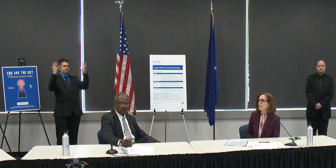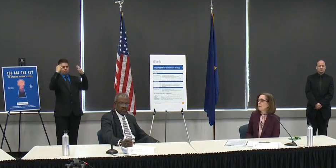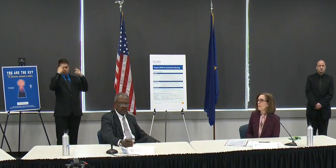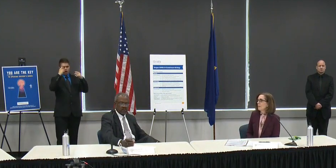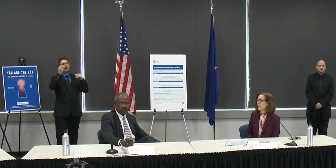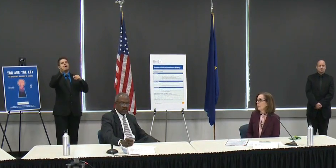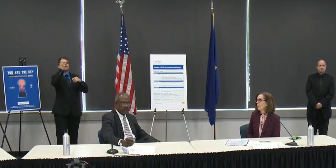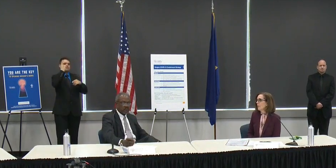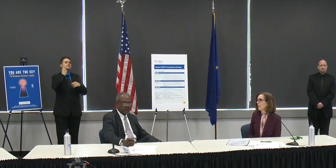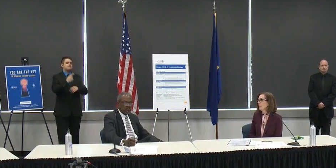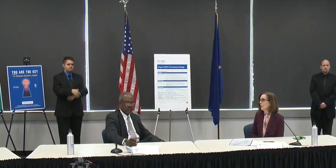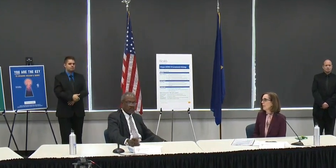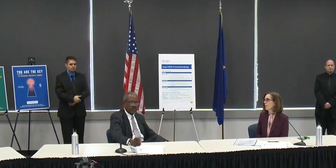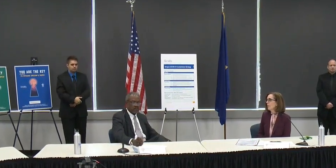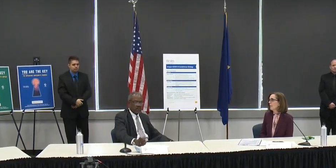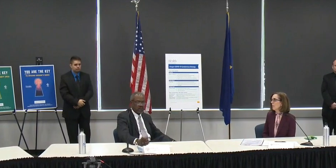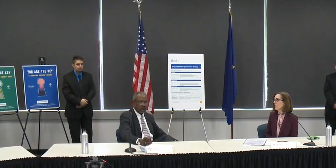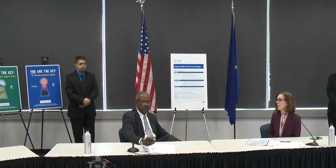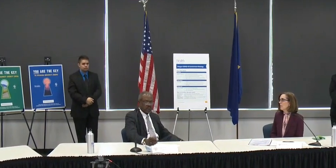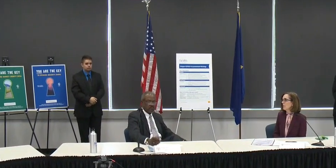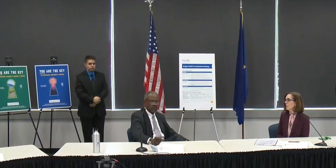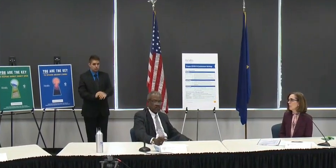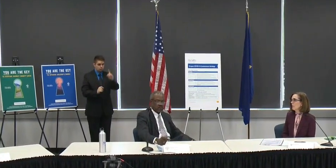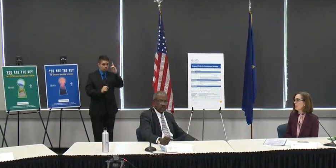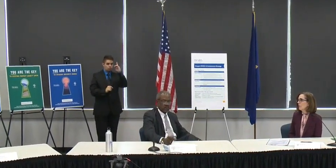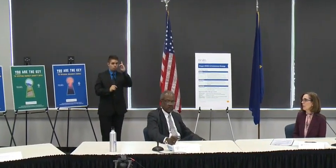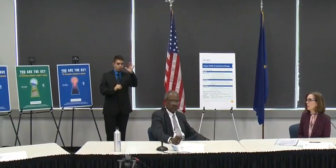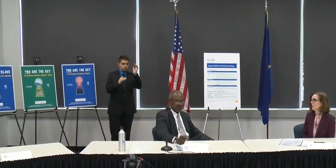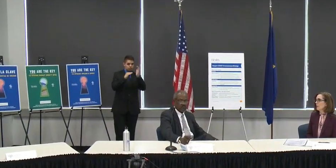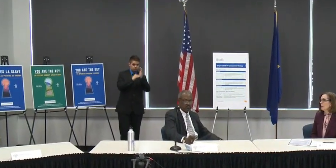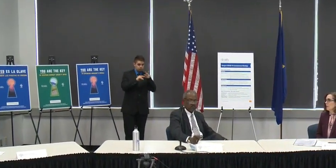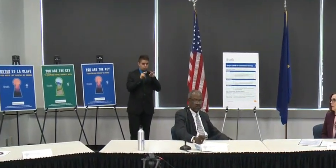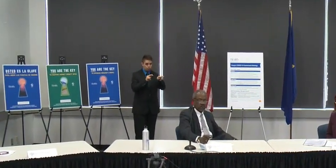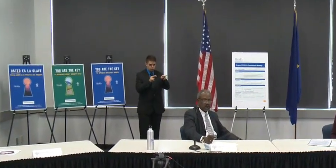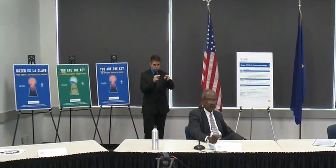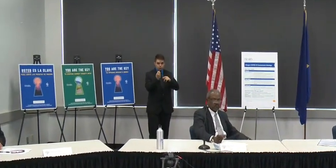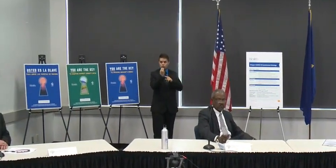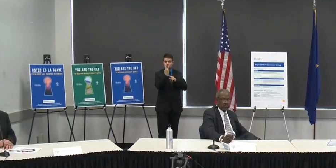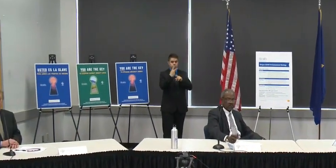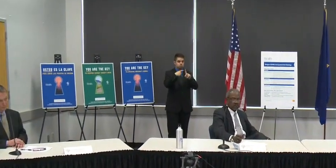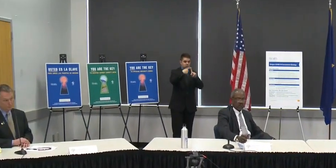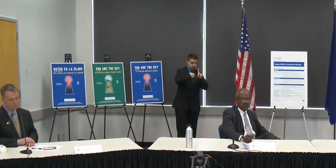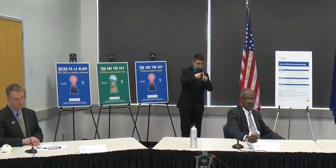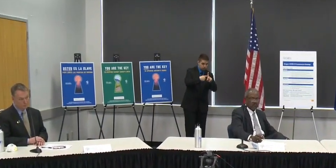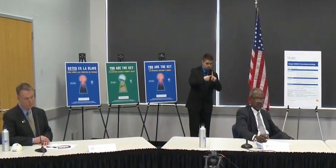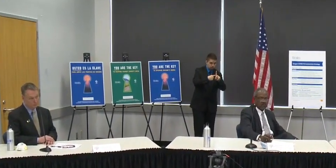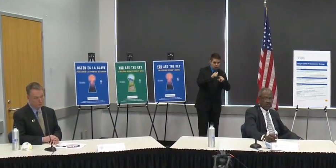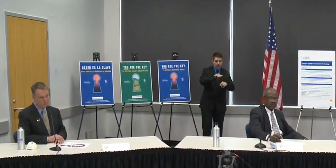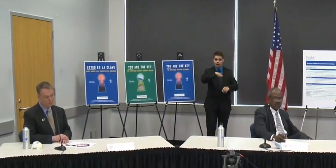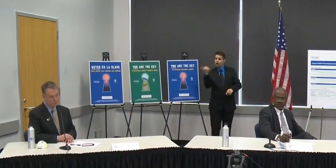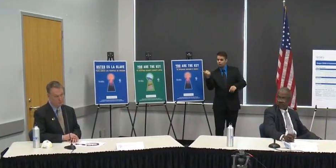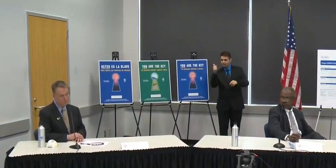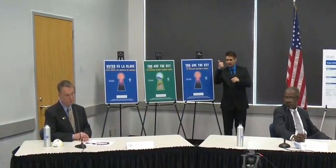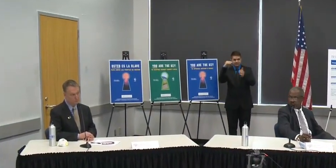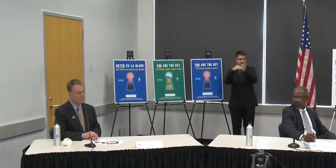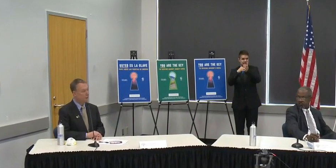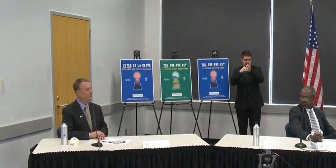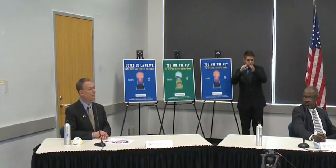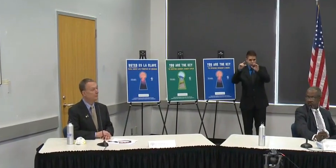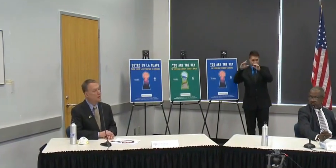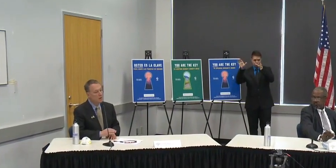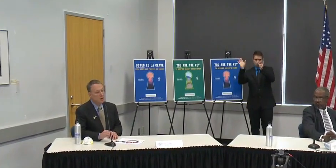involves monitoring for 12 months but when will that part of the data about those 10 000 people when will that data be released